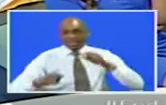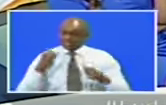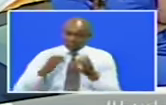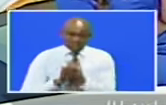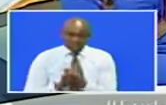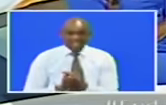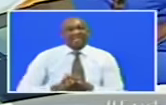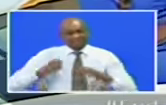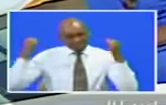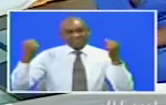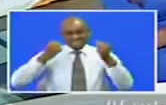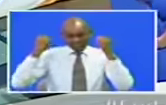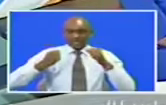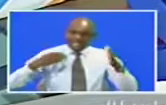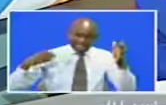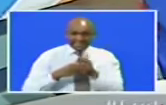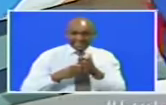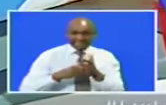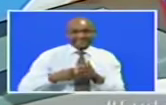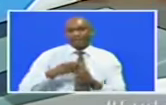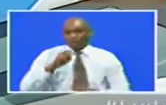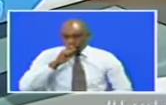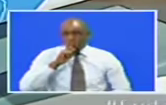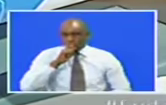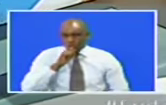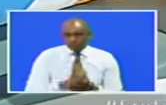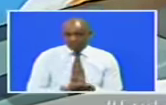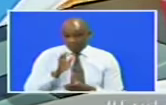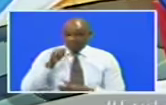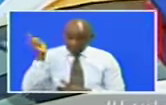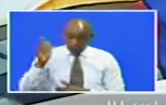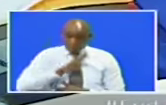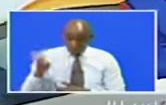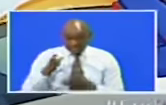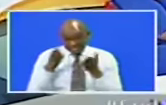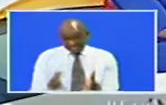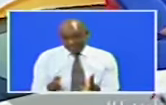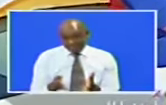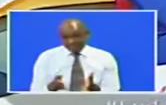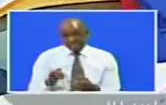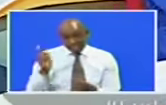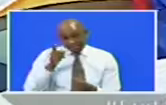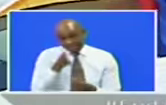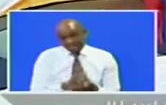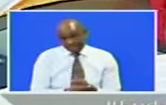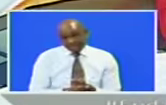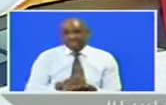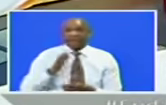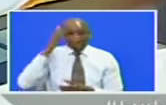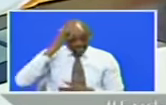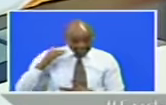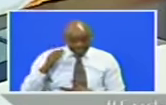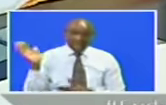quote-unquote victory against the Alco-Blow. So from Nairobi West here in Nairobi, Betty, I hand